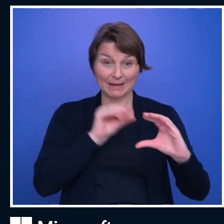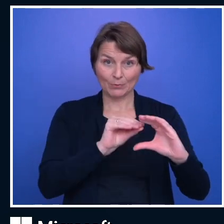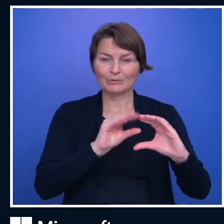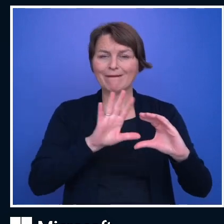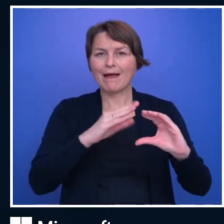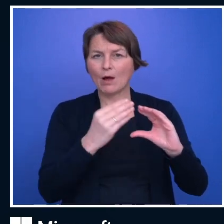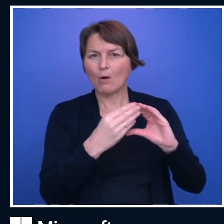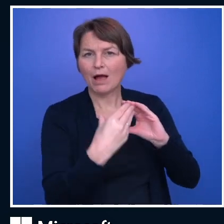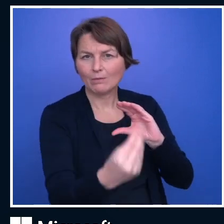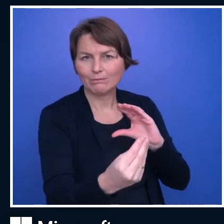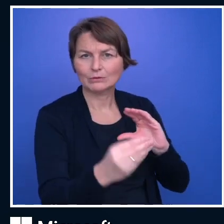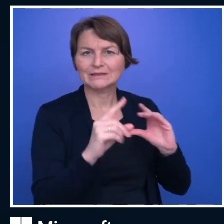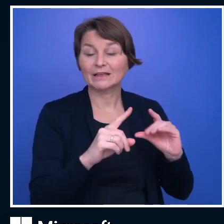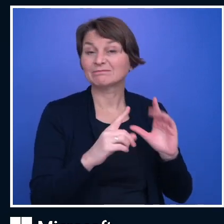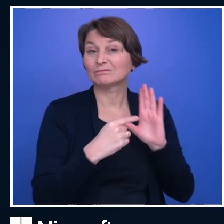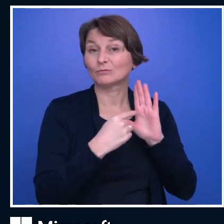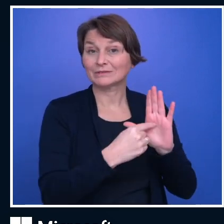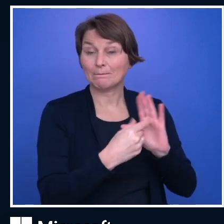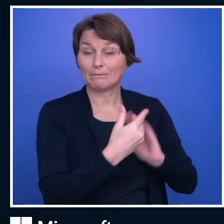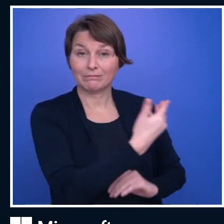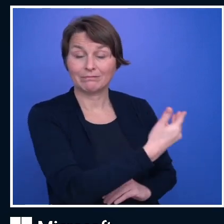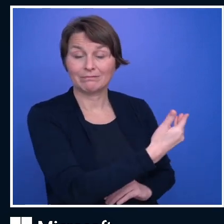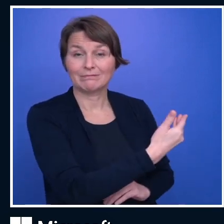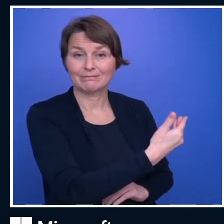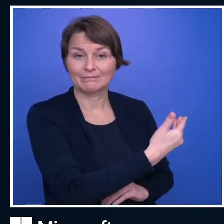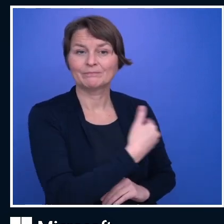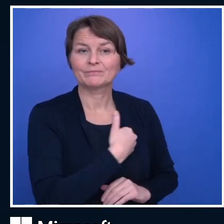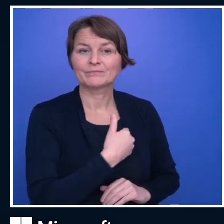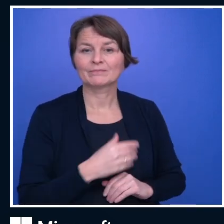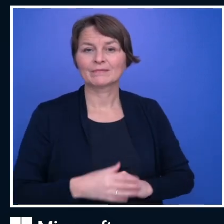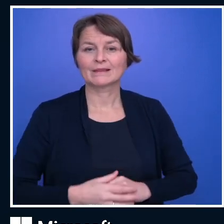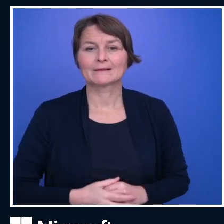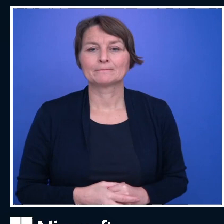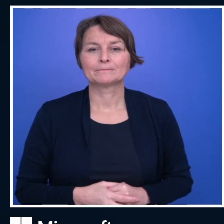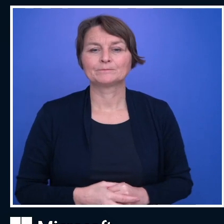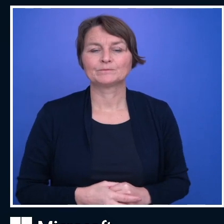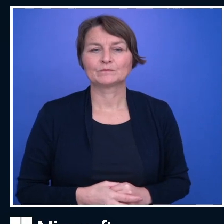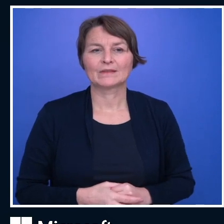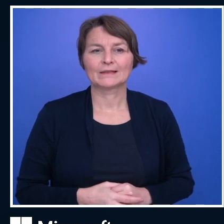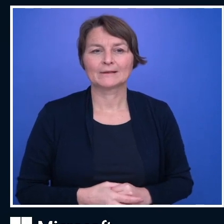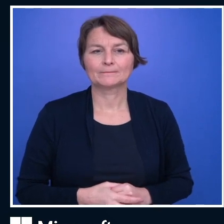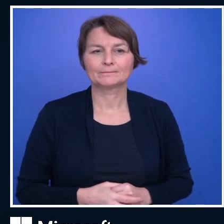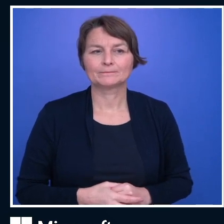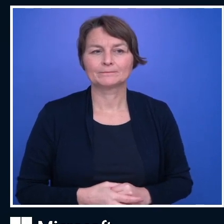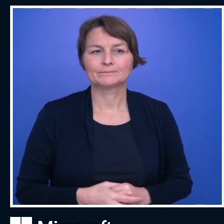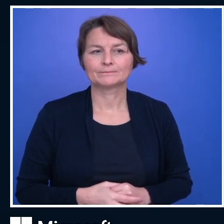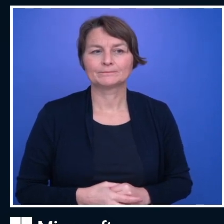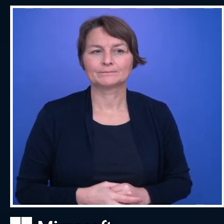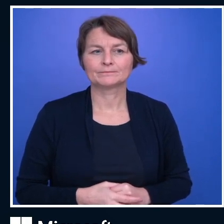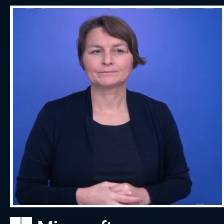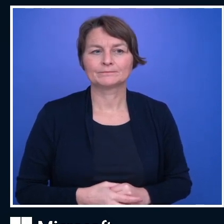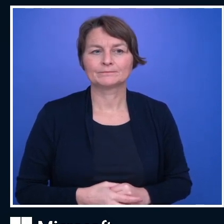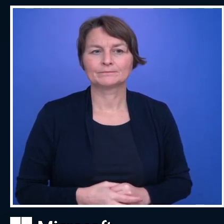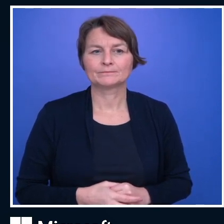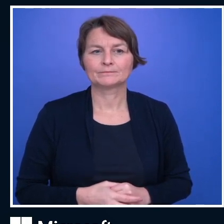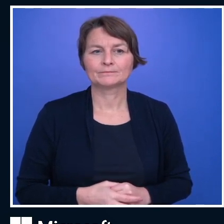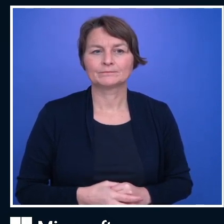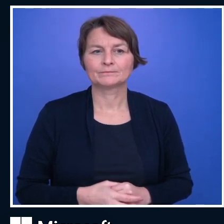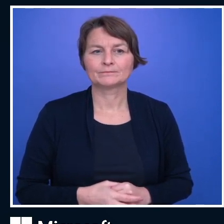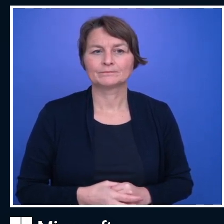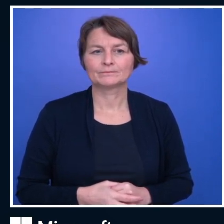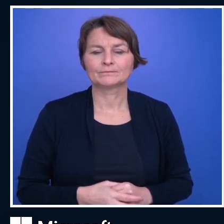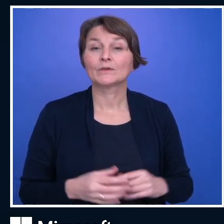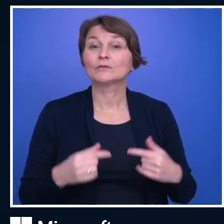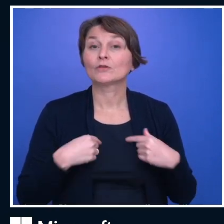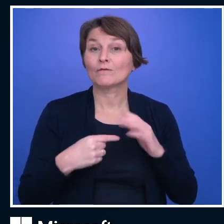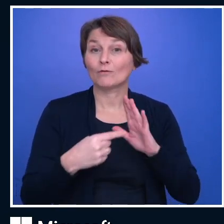an example that your solar radiation creates a huge impact on the temperature. However, on the other hand, wind does not really create